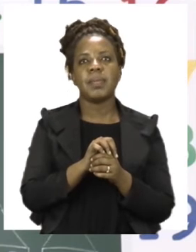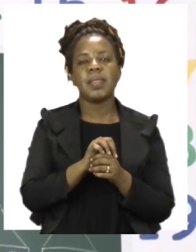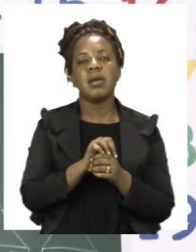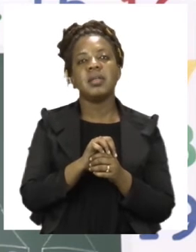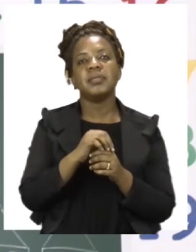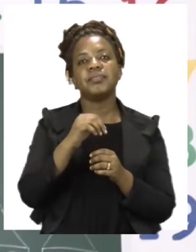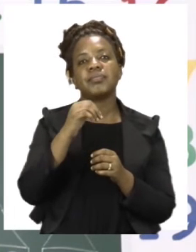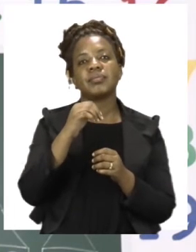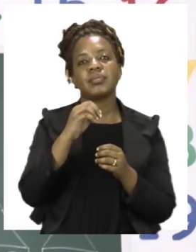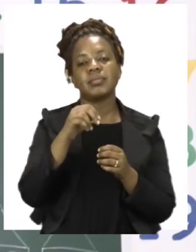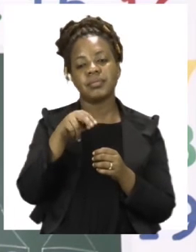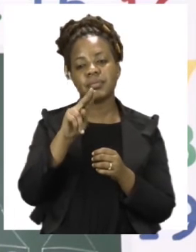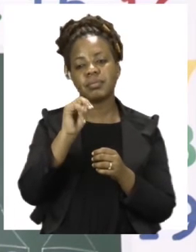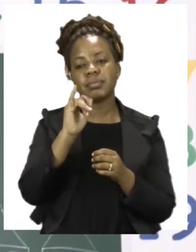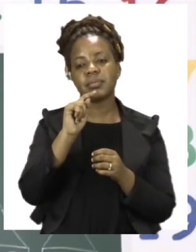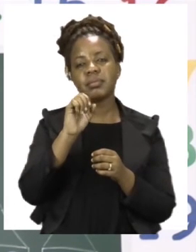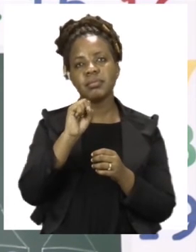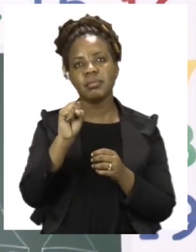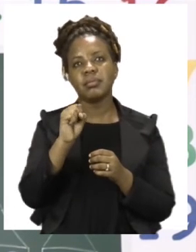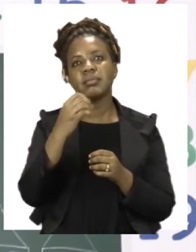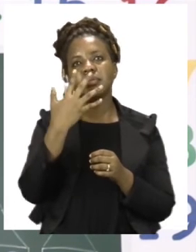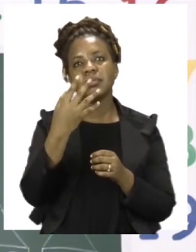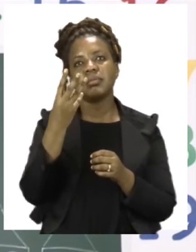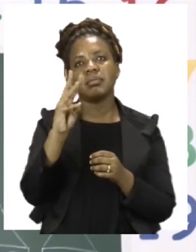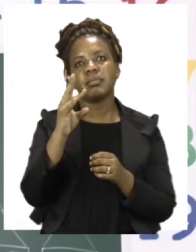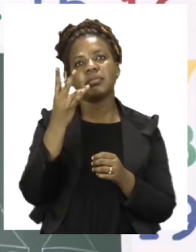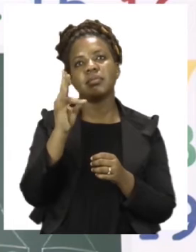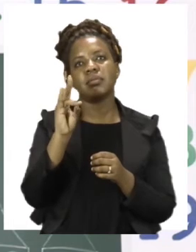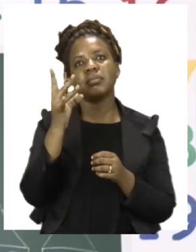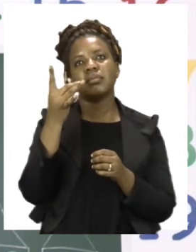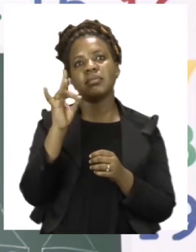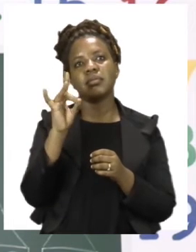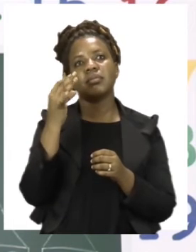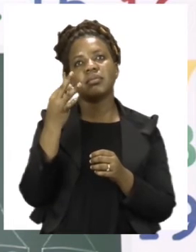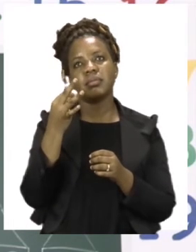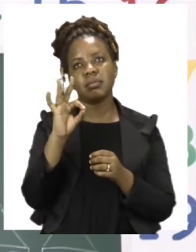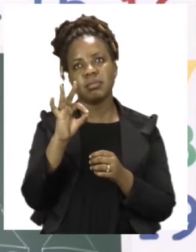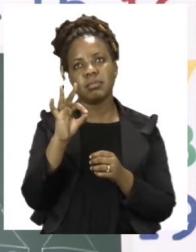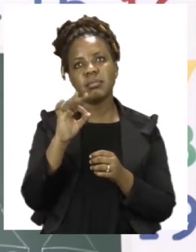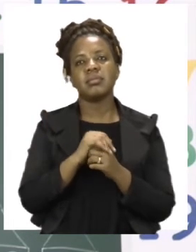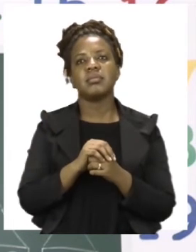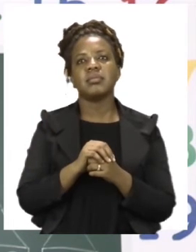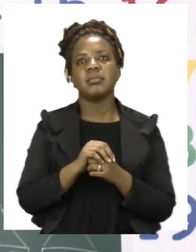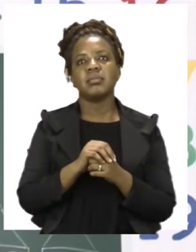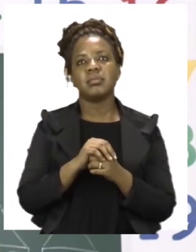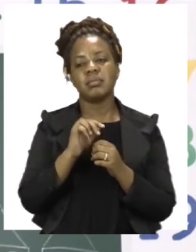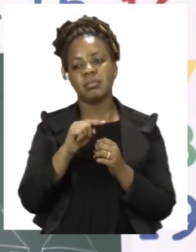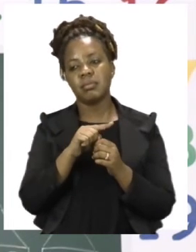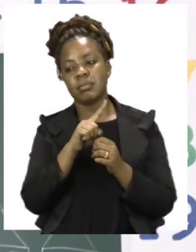But if the number or the unit is 5, 6, 7, 8, or 9, you are going to